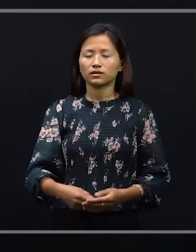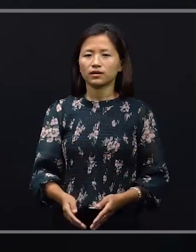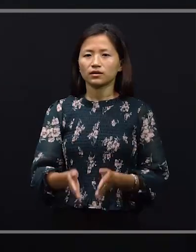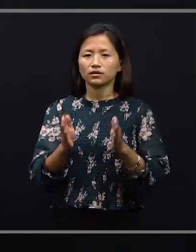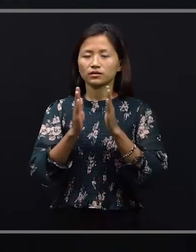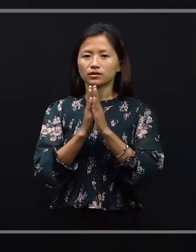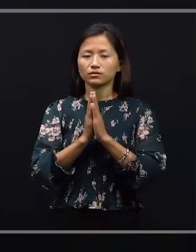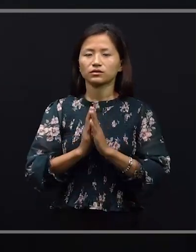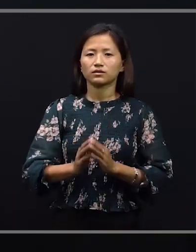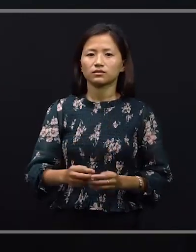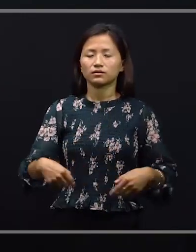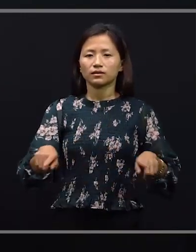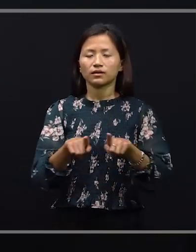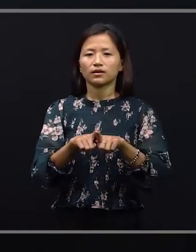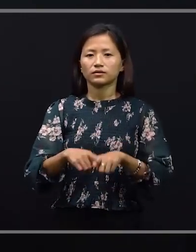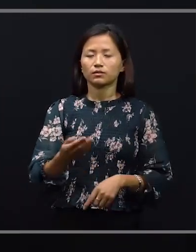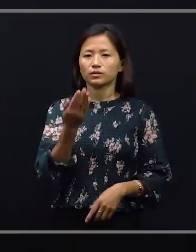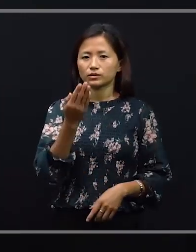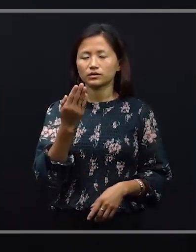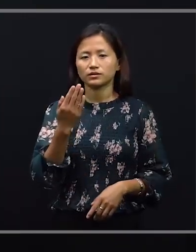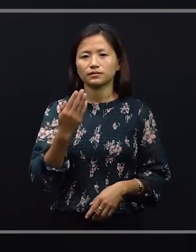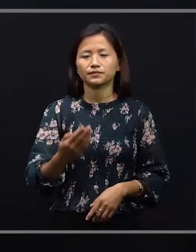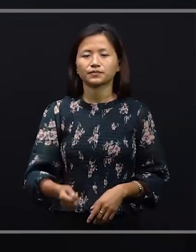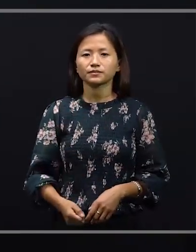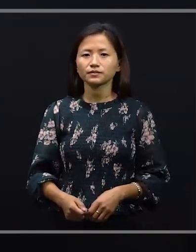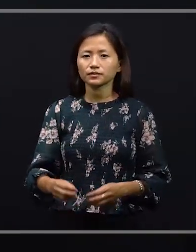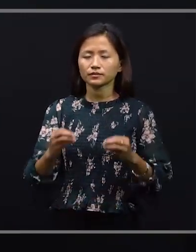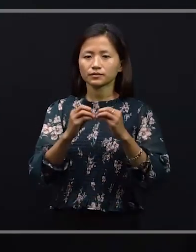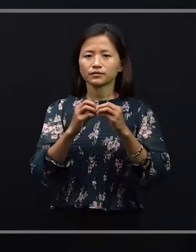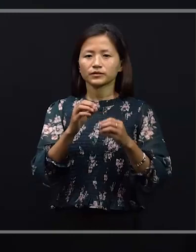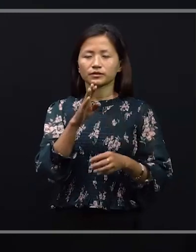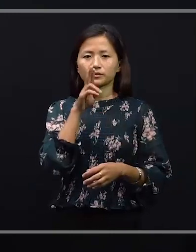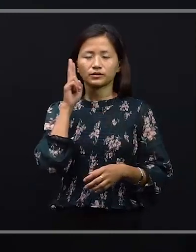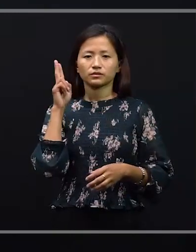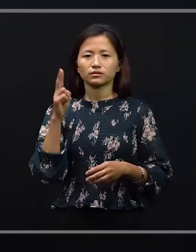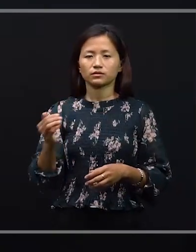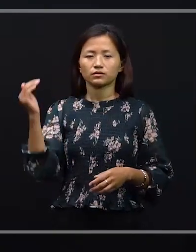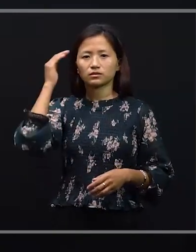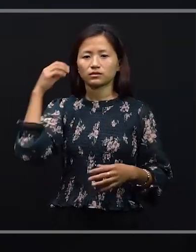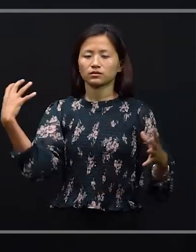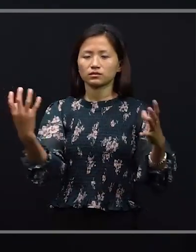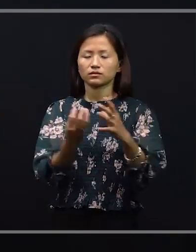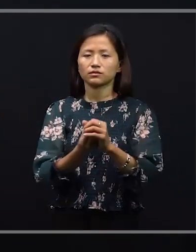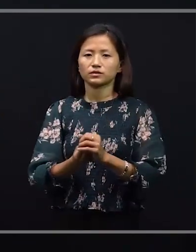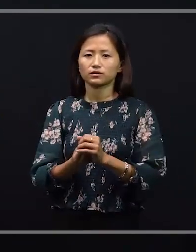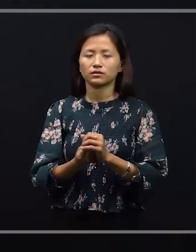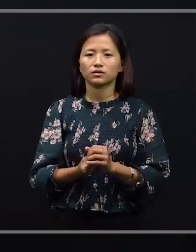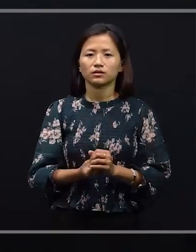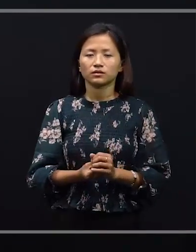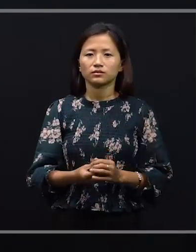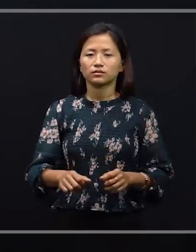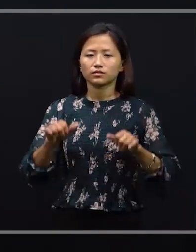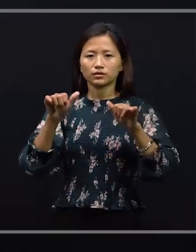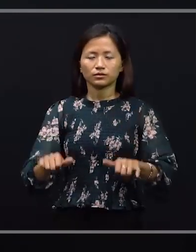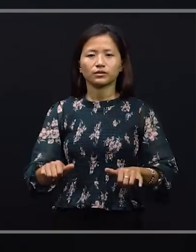the Muslims, because the Britishers, they knew that if the Hindus and the Muslims, they come together, they will be able